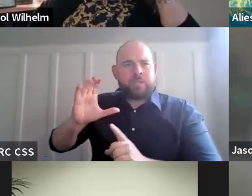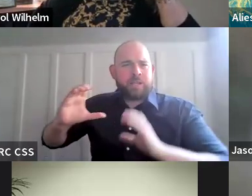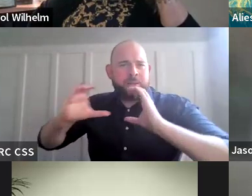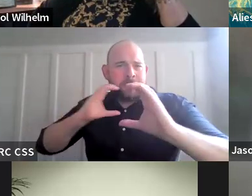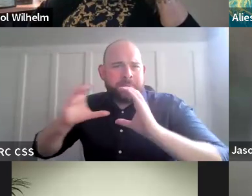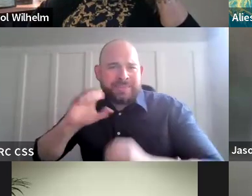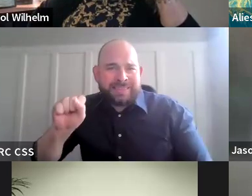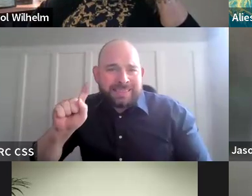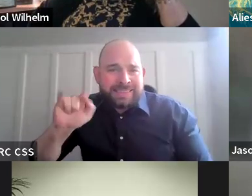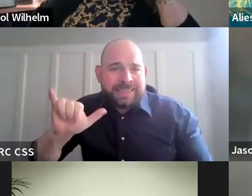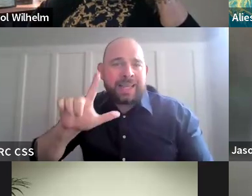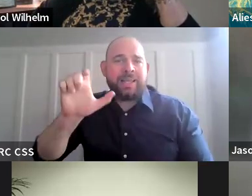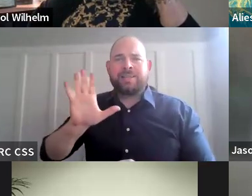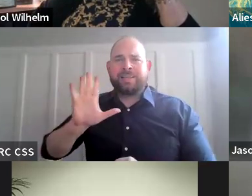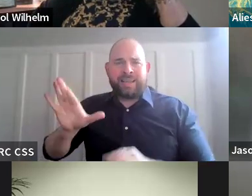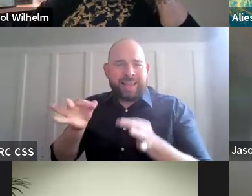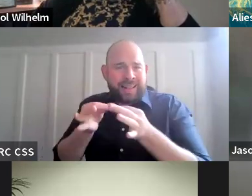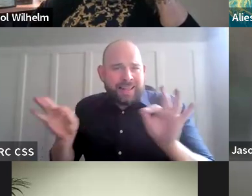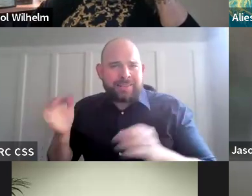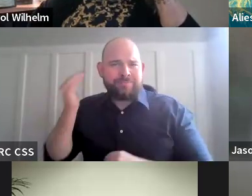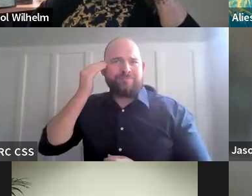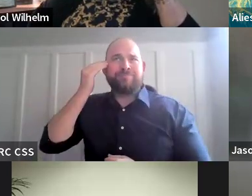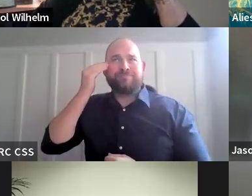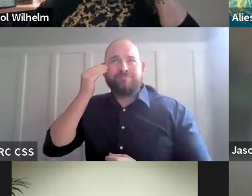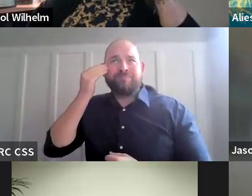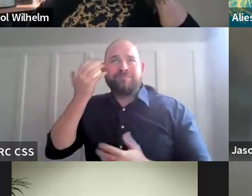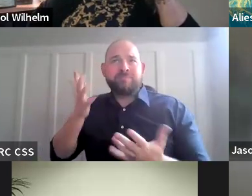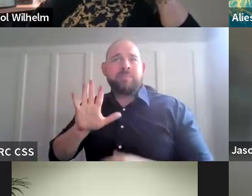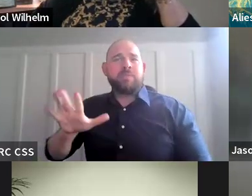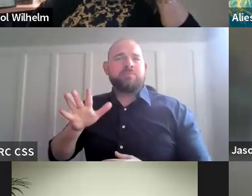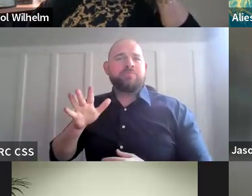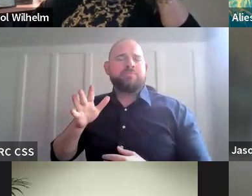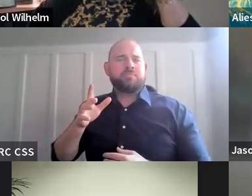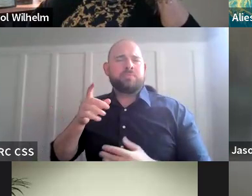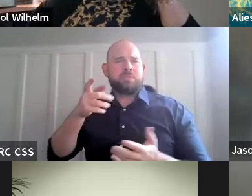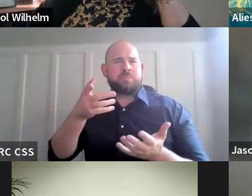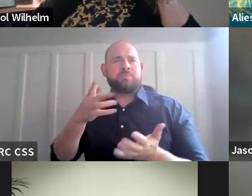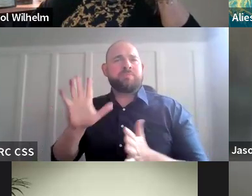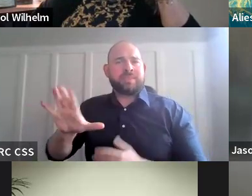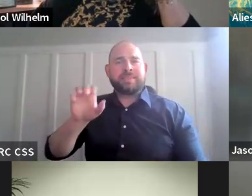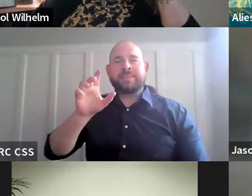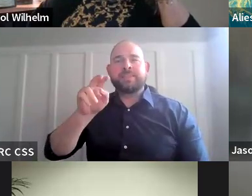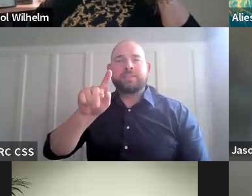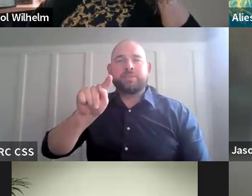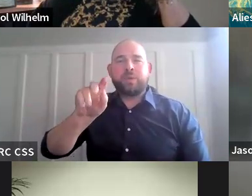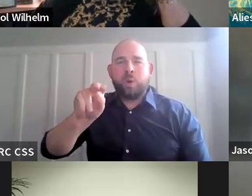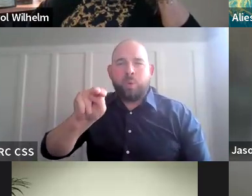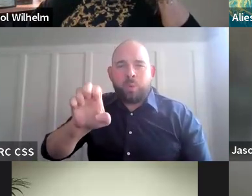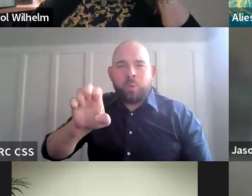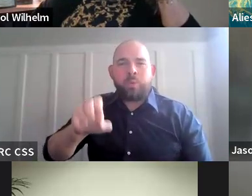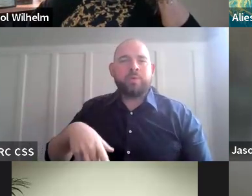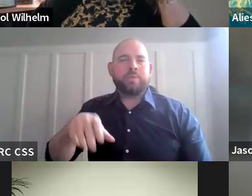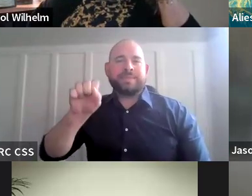Maybe you know of a deaf person and you know their communication style and their language preference.